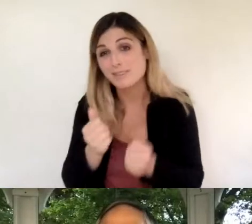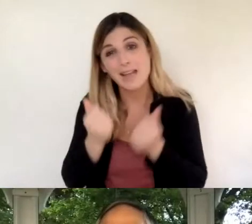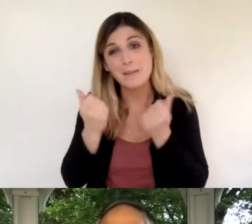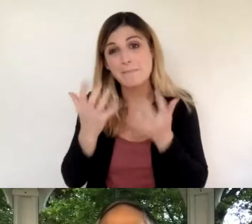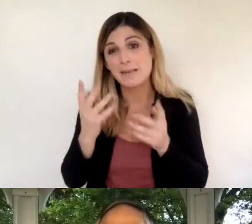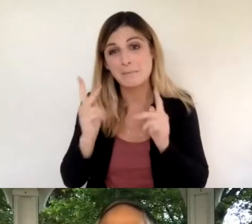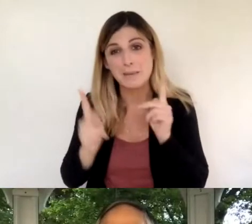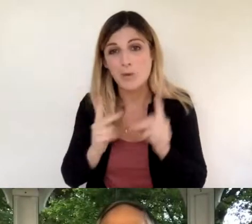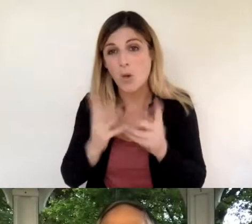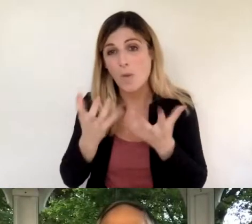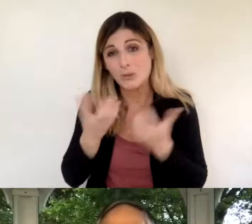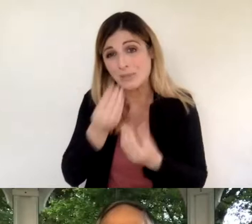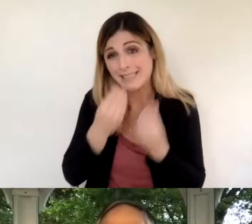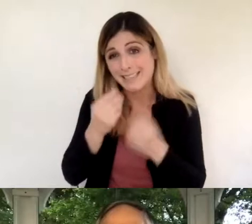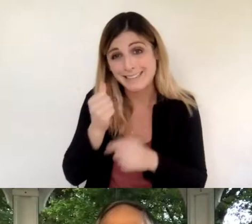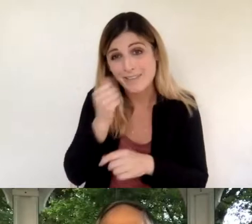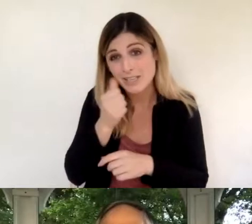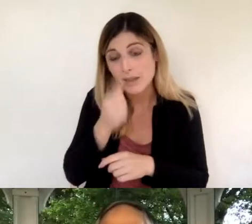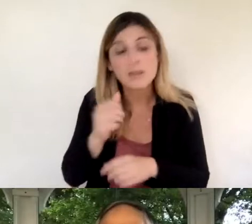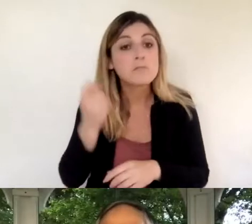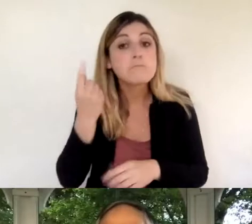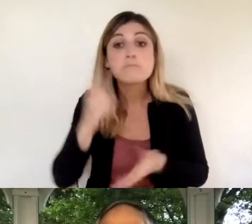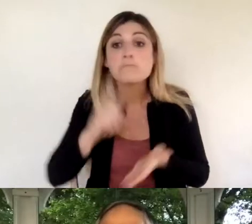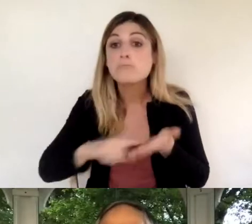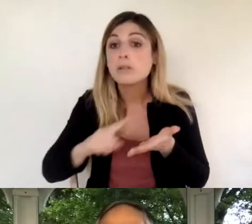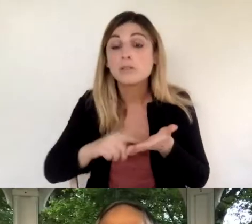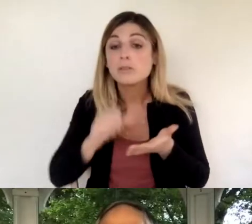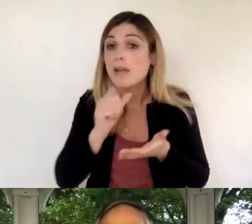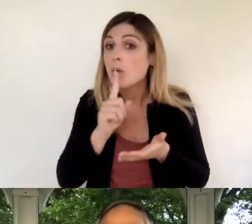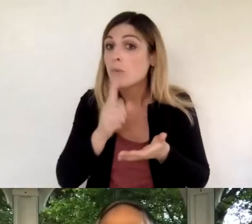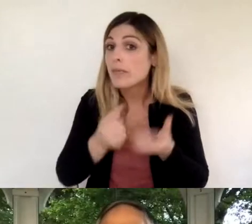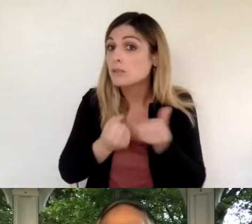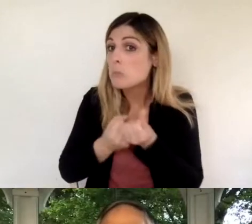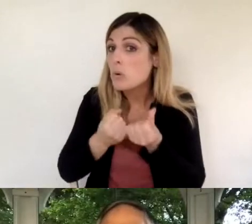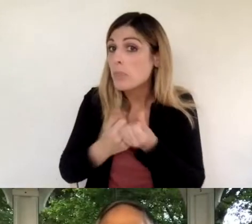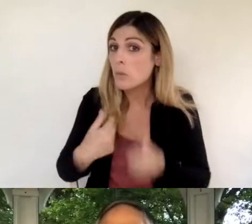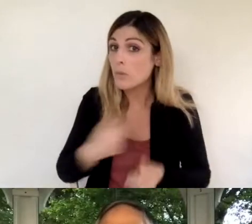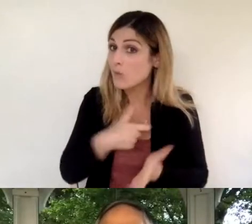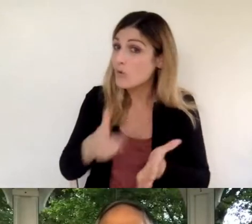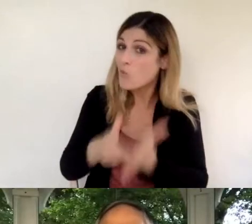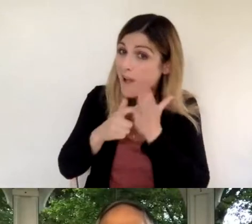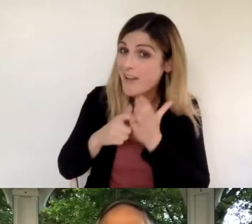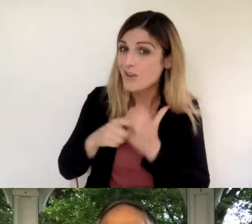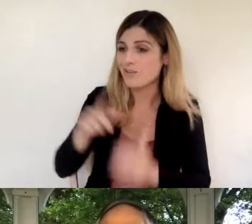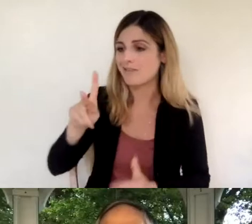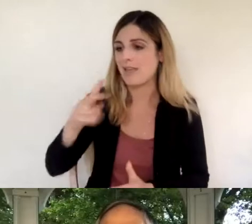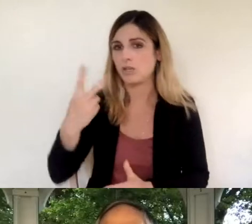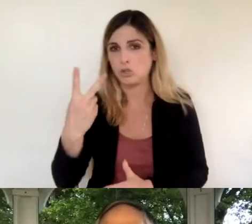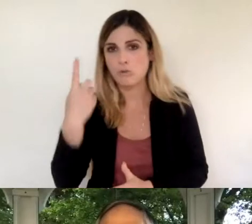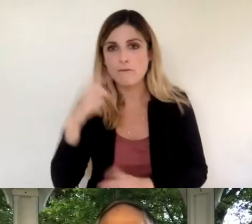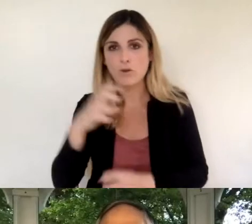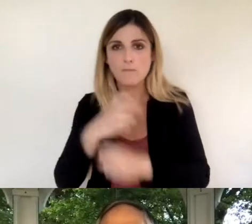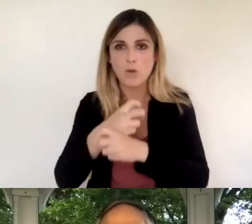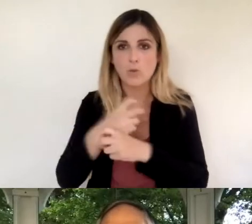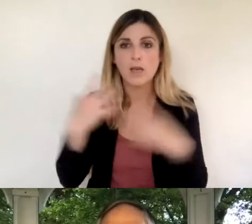the fact that we need vitamin K2 for bone health. The studies don't show that at all. They show that vitamin K1 is